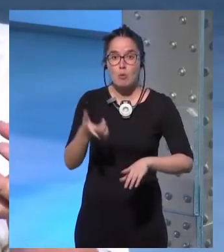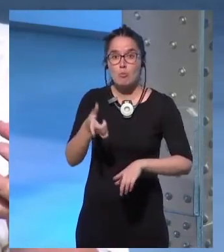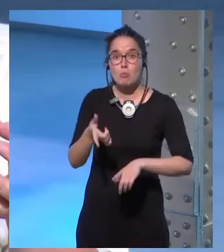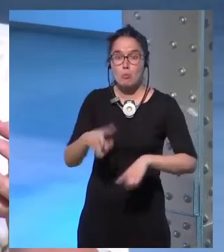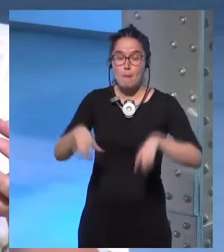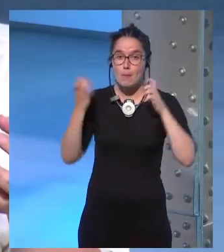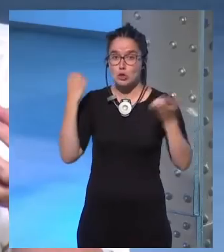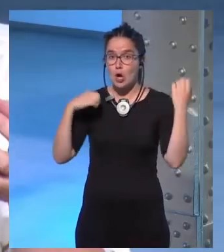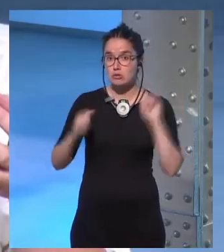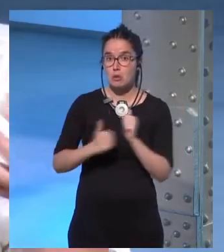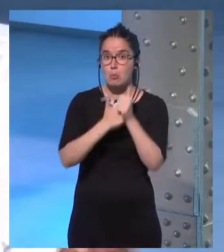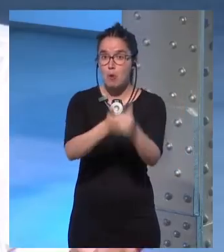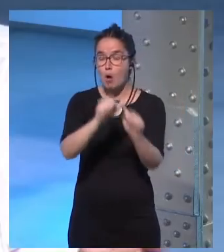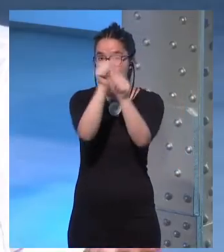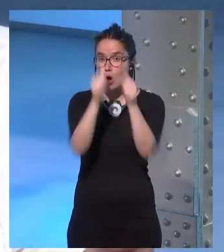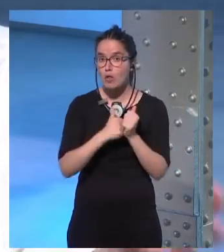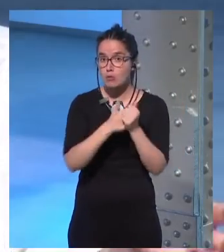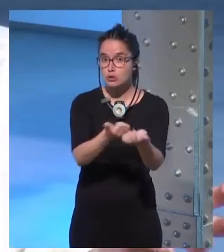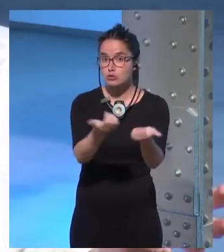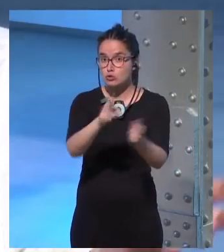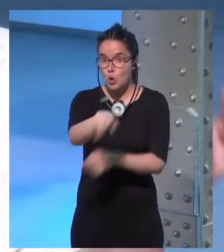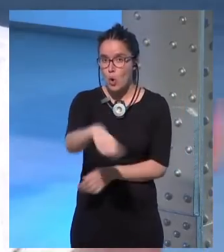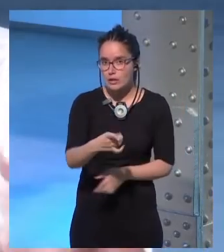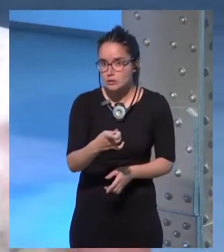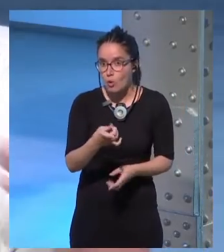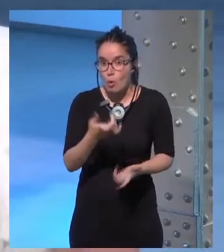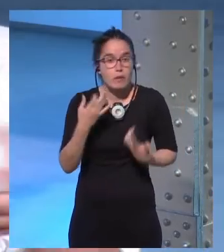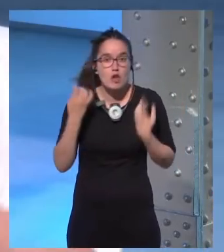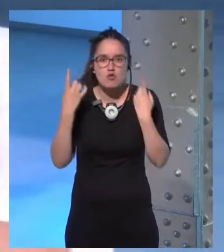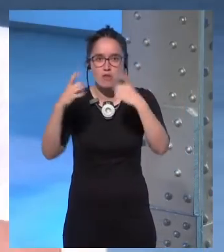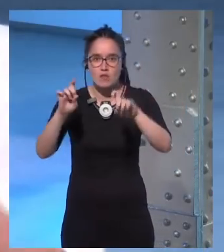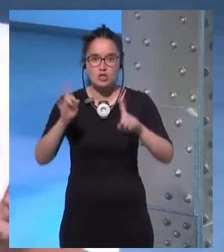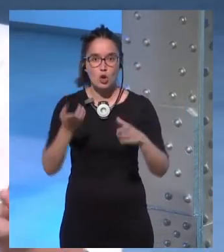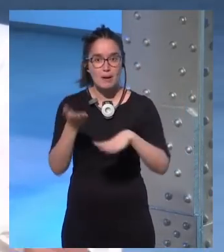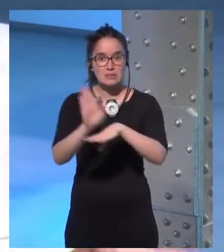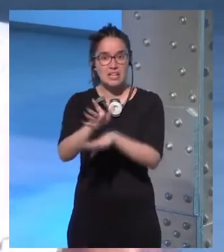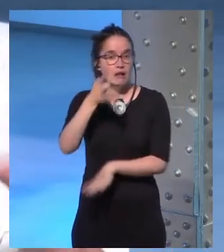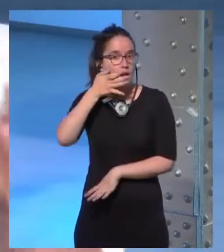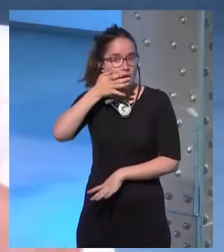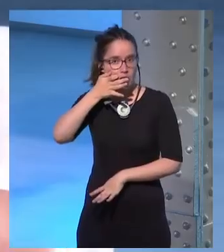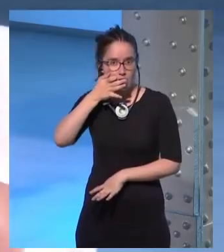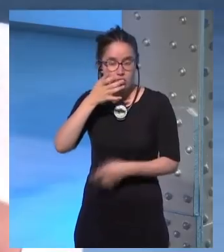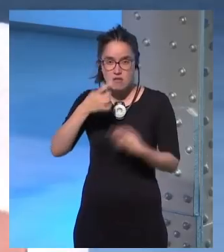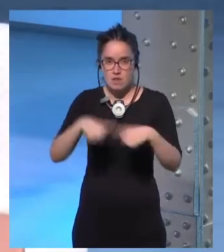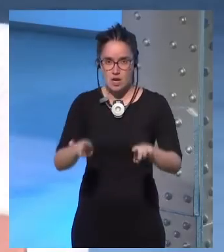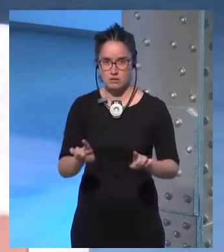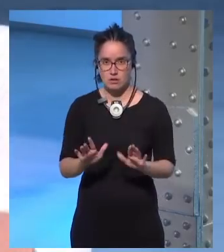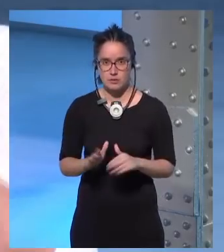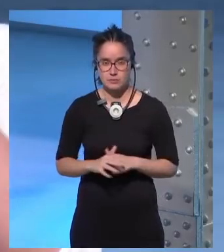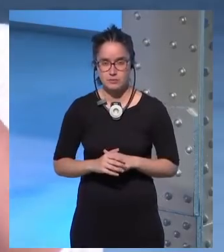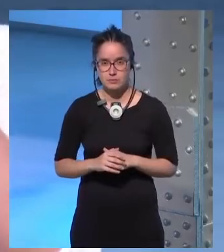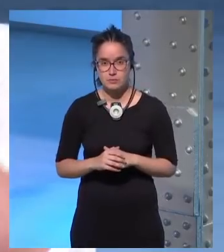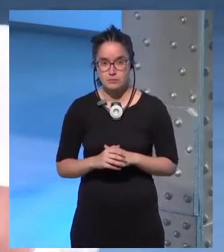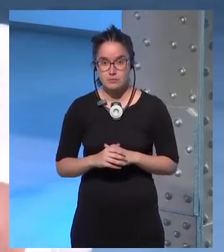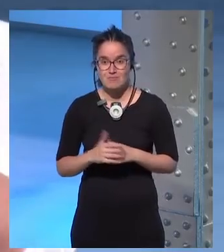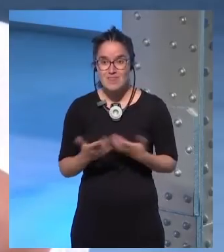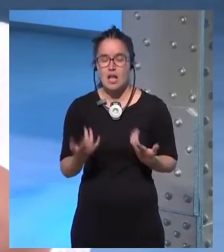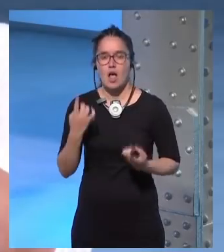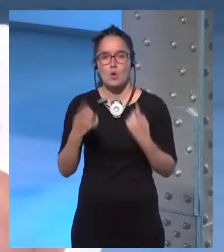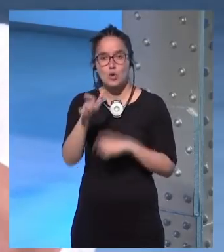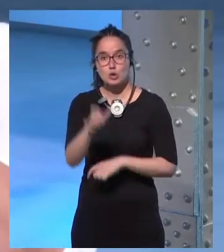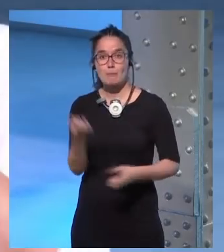good point. Someone said, well, you know, you're showing this character who's had all these horrible things happen to them because they have to make a terrible choice at the